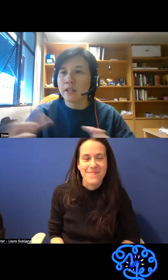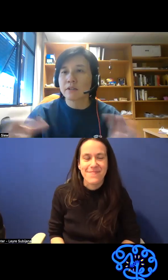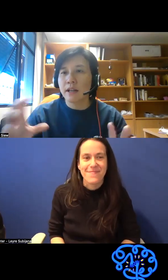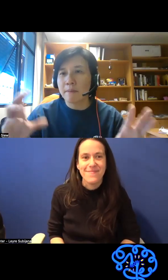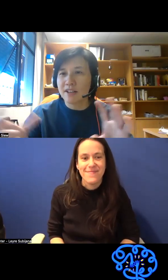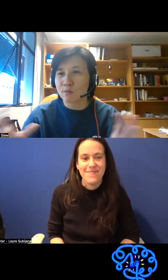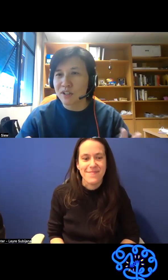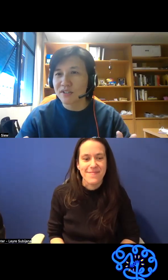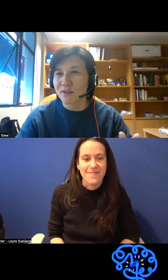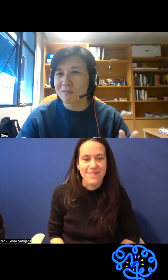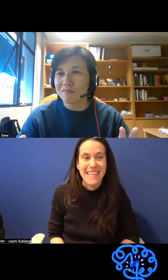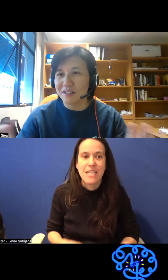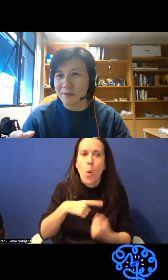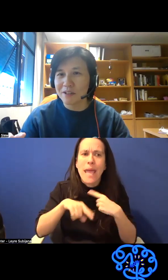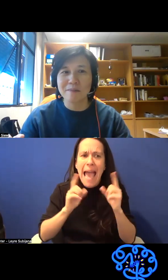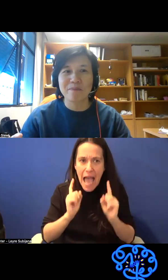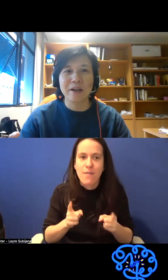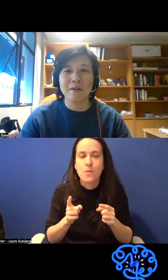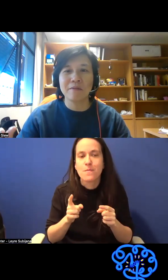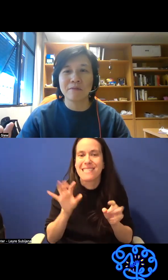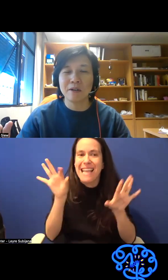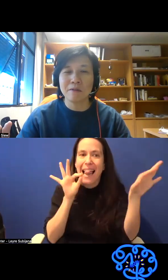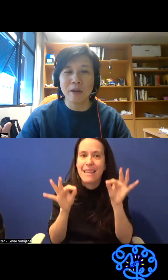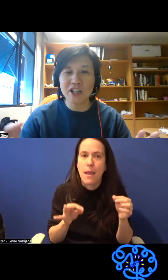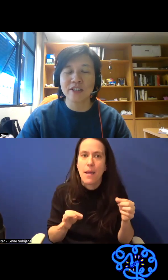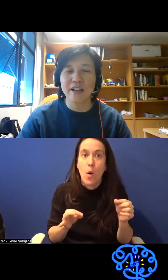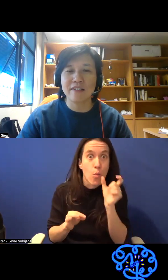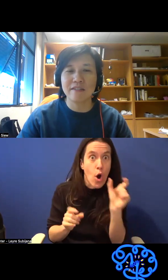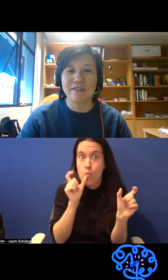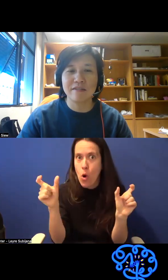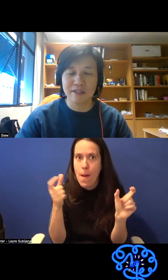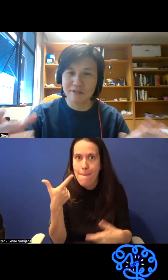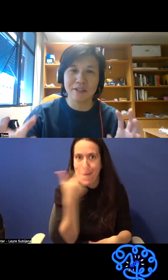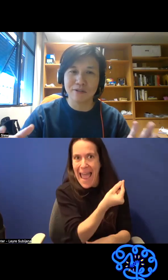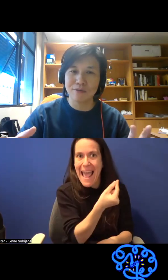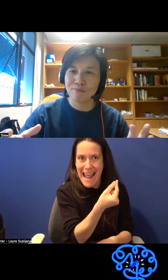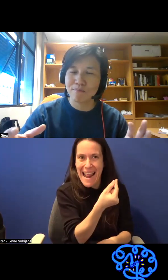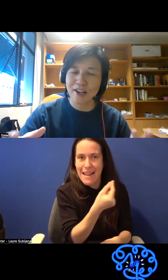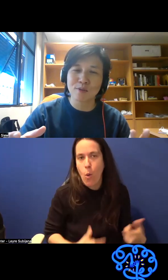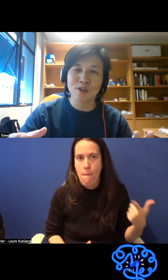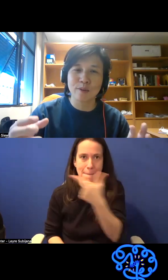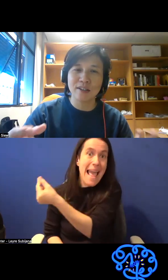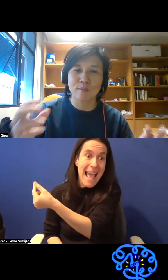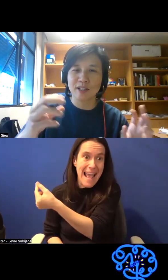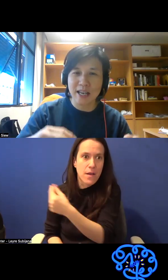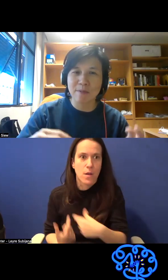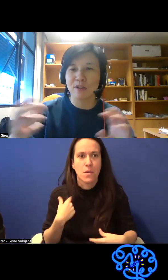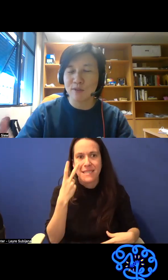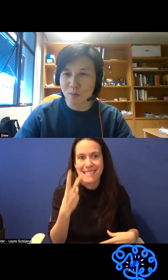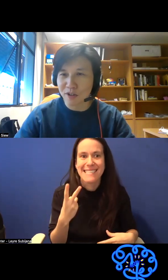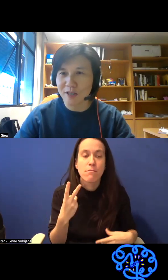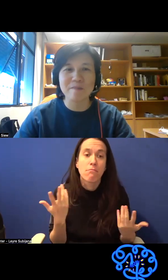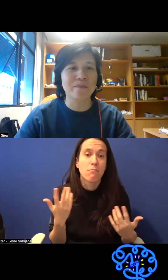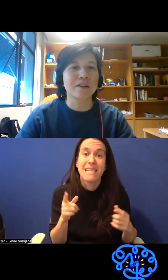So we need to select pairs of words from the network, and we make sure that the pairs of words were either from the same or